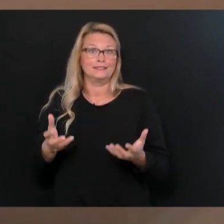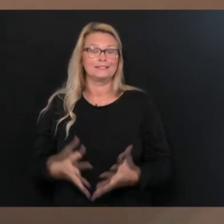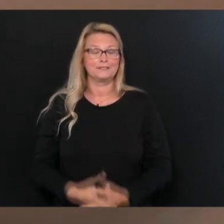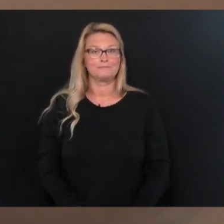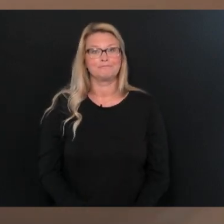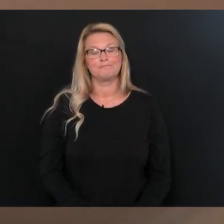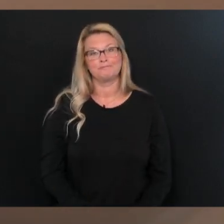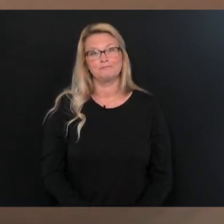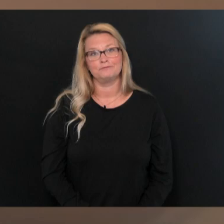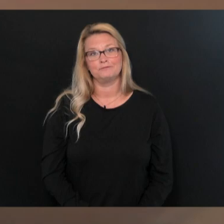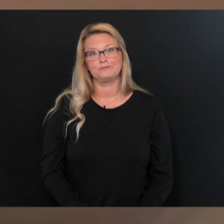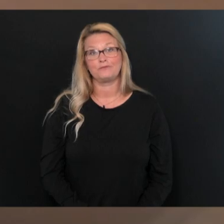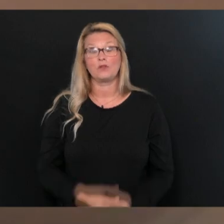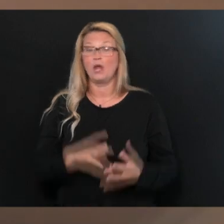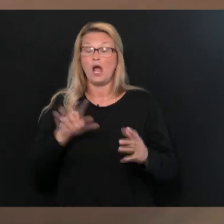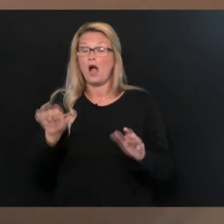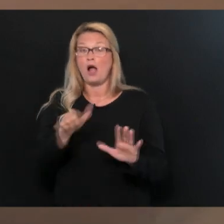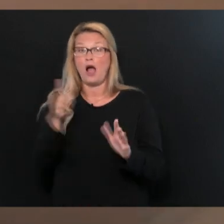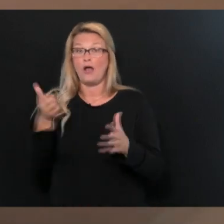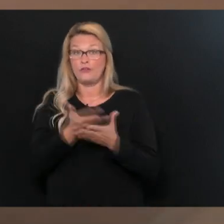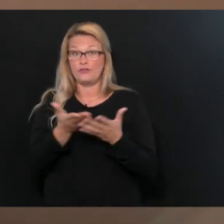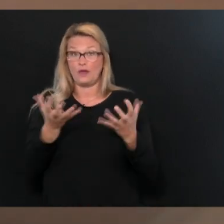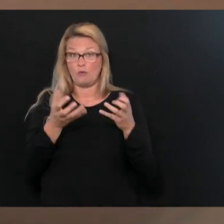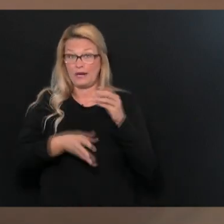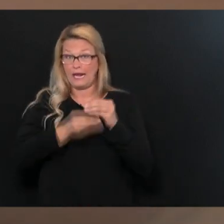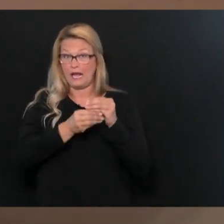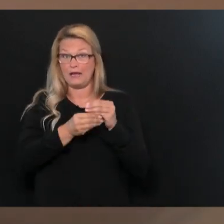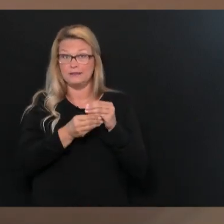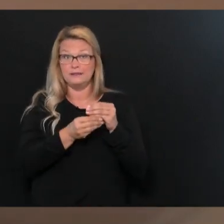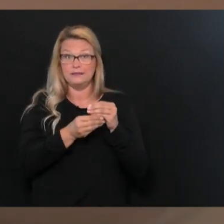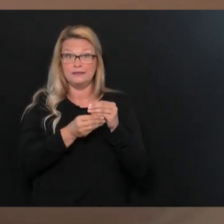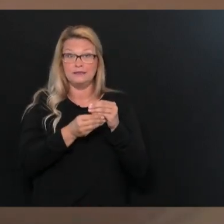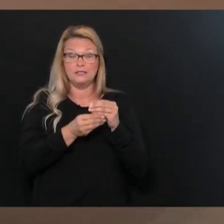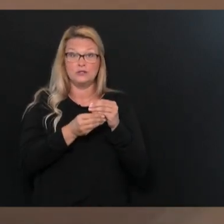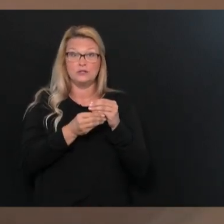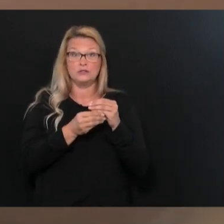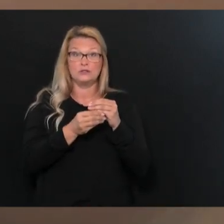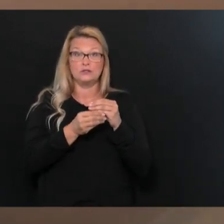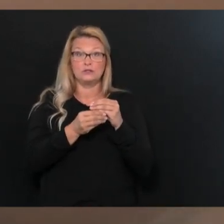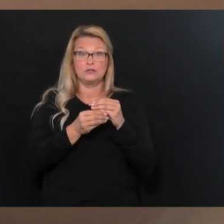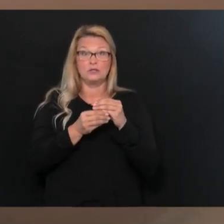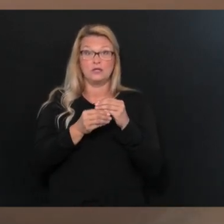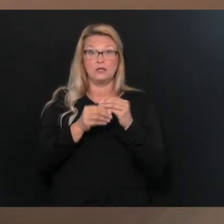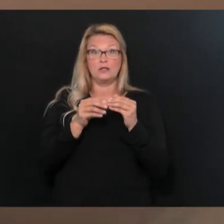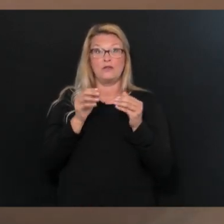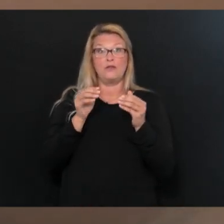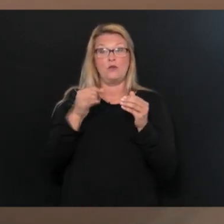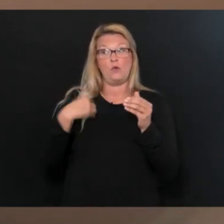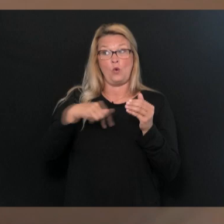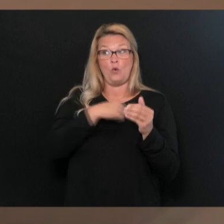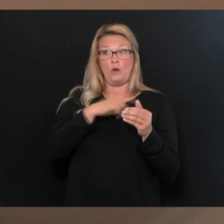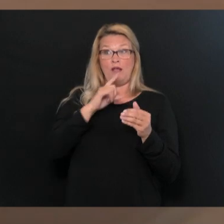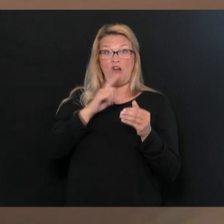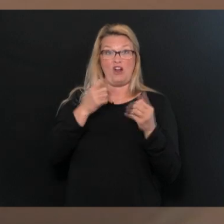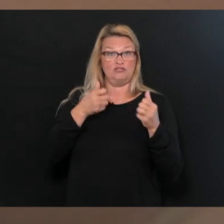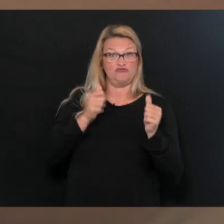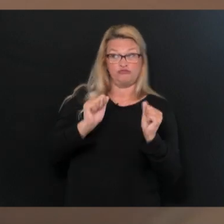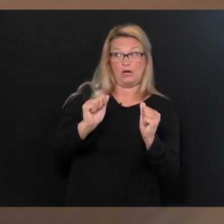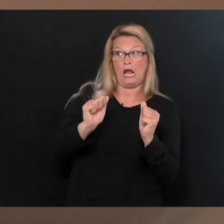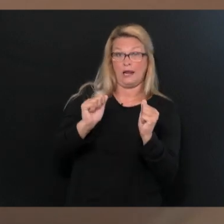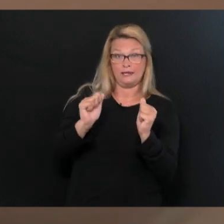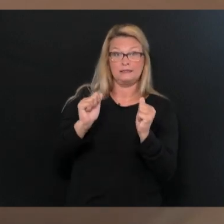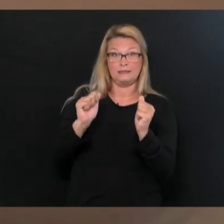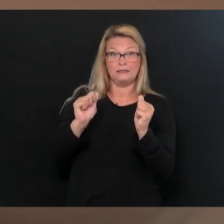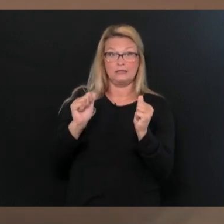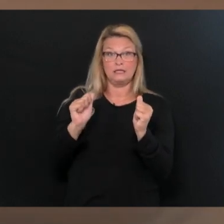asymptomatic. But the other thing, I'll just say one other thing is the mitigation measures are equally, if not more important,